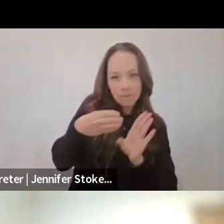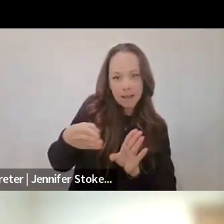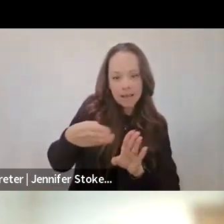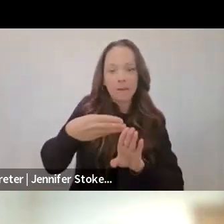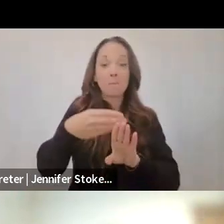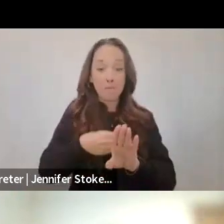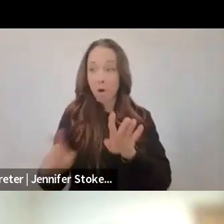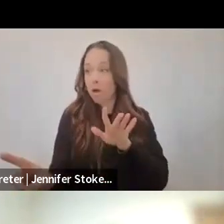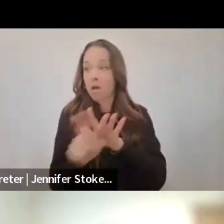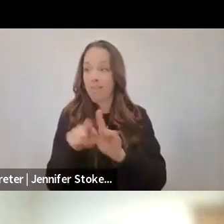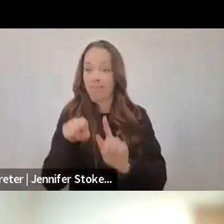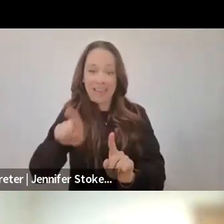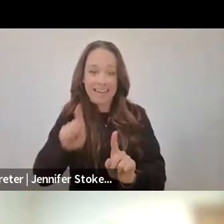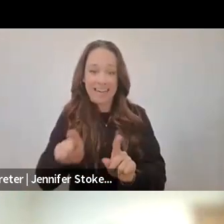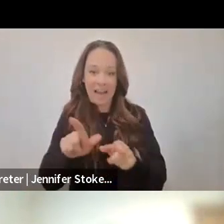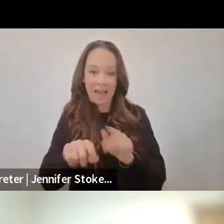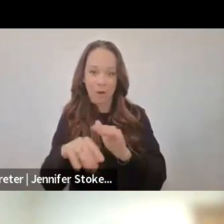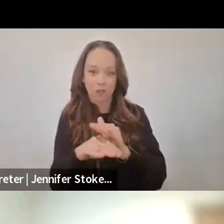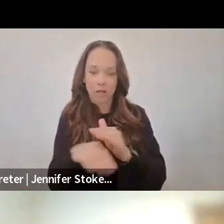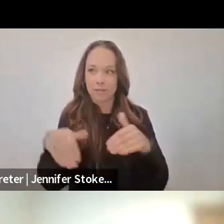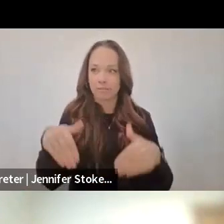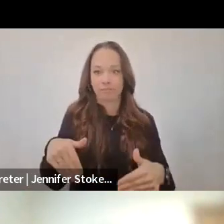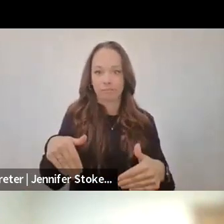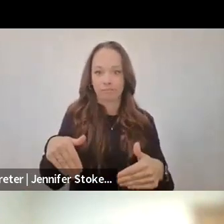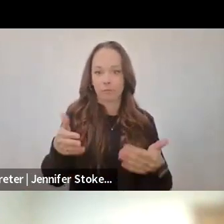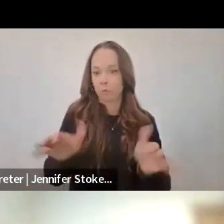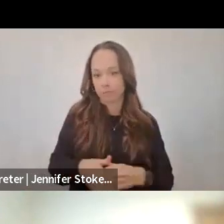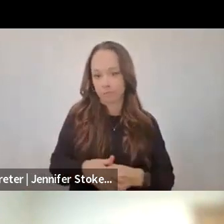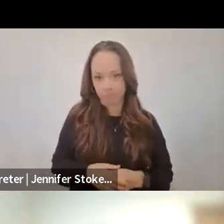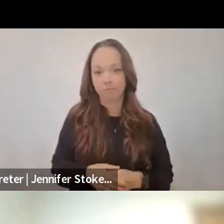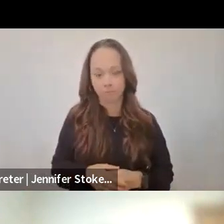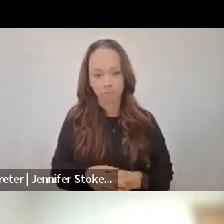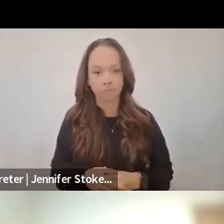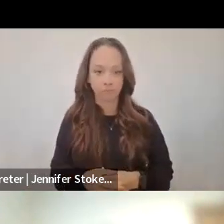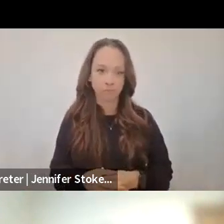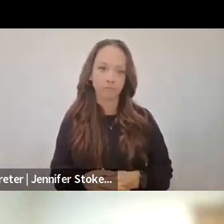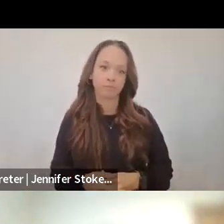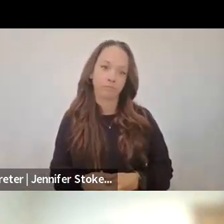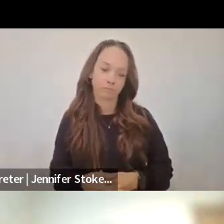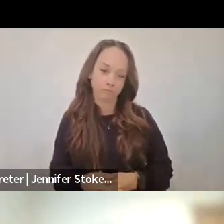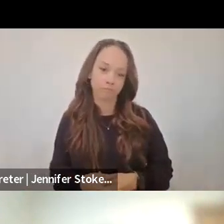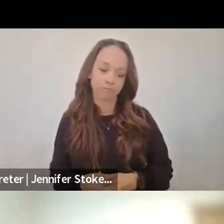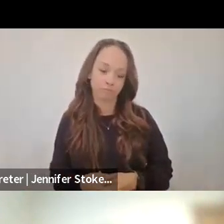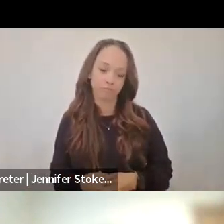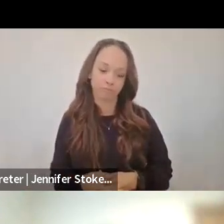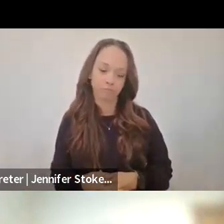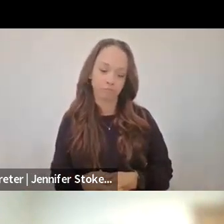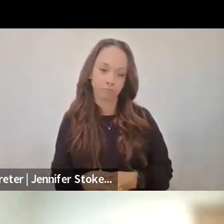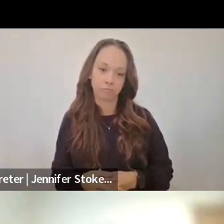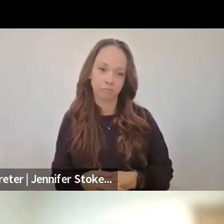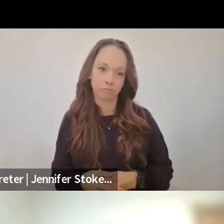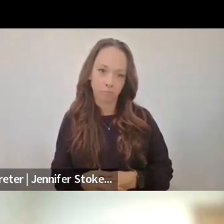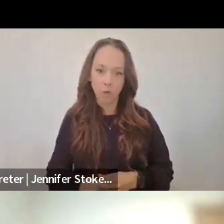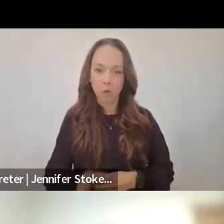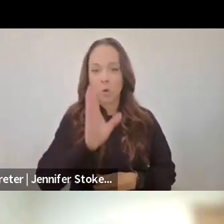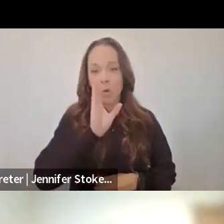in need of language access arrive at your facility, at your organization. There's going to be